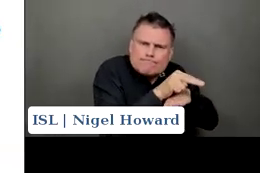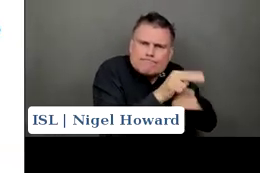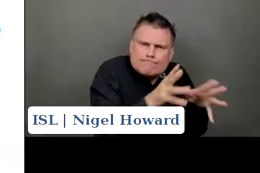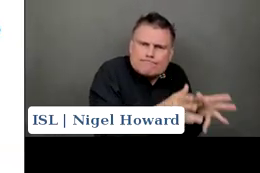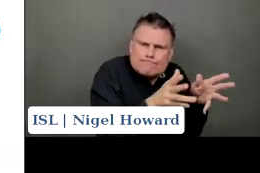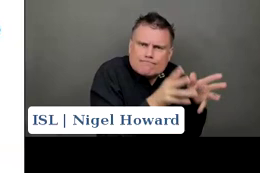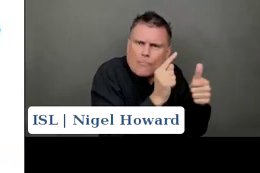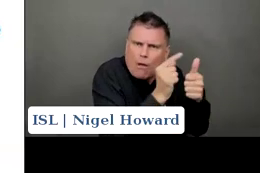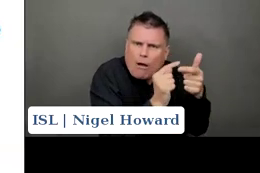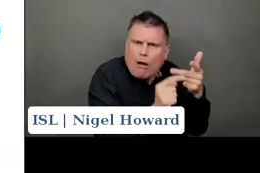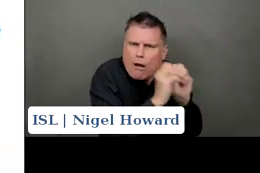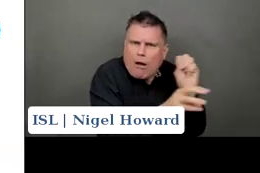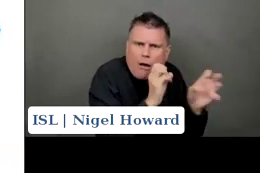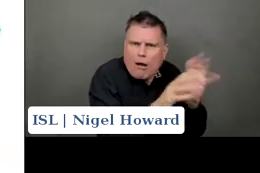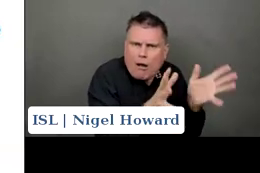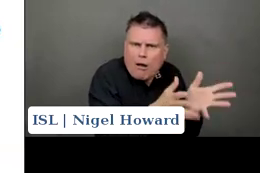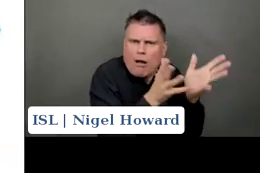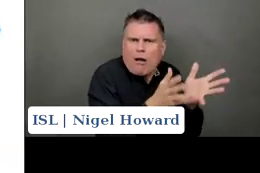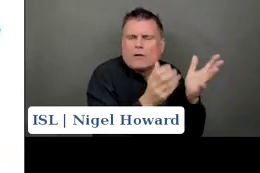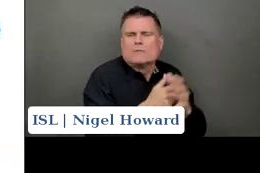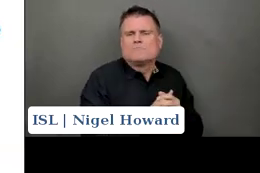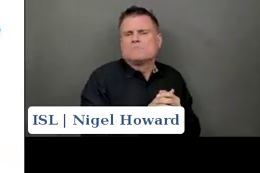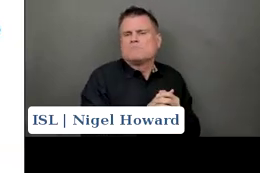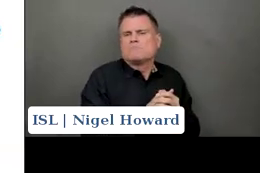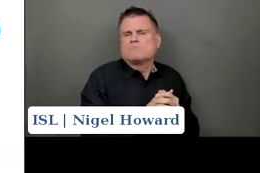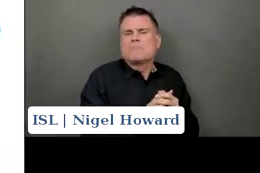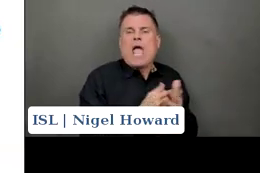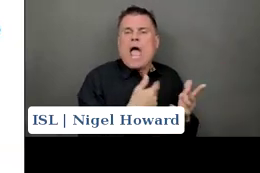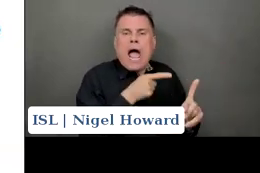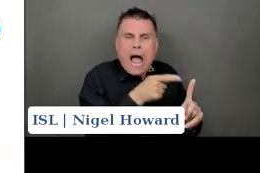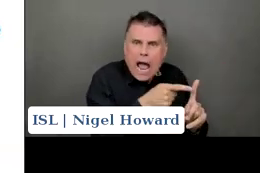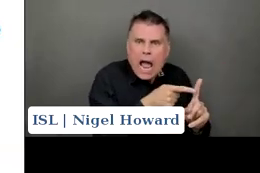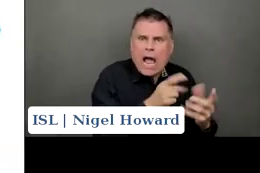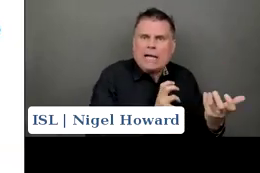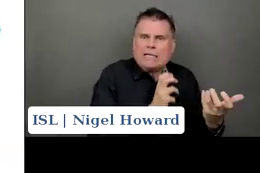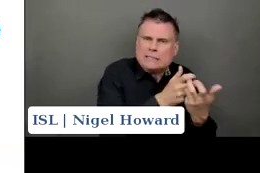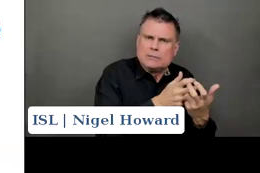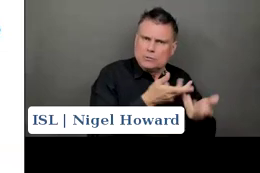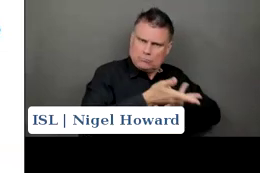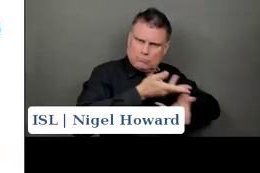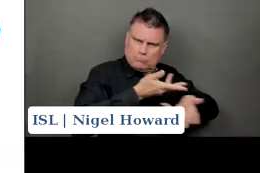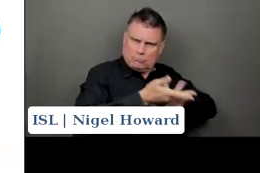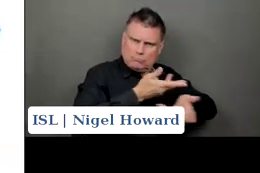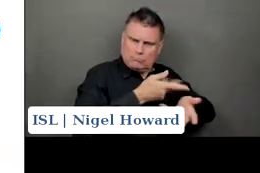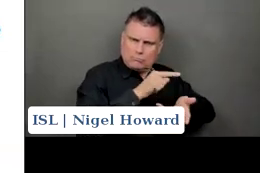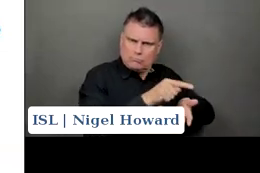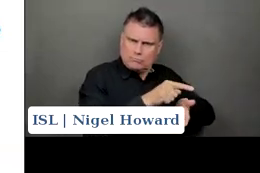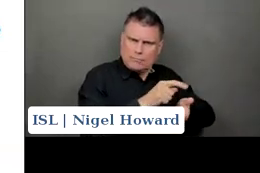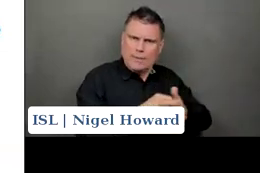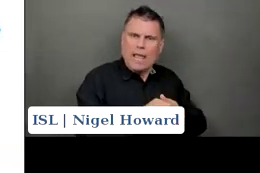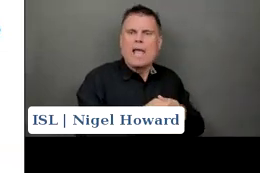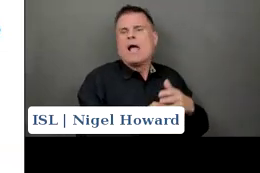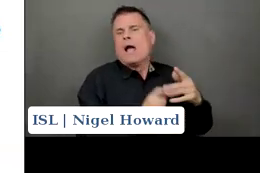responsive care and stimulation, if you think about a nurturing care framework, childcare, and indirect tasks such as household chores